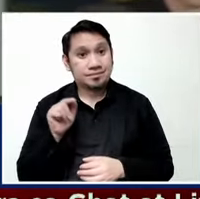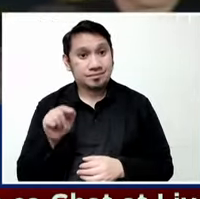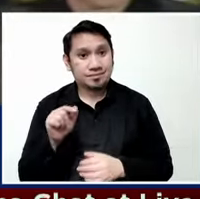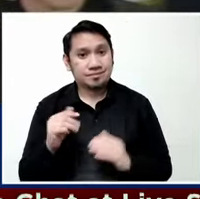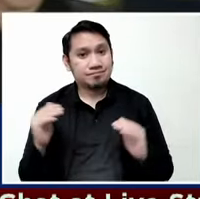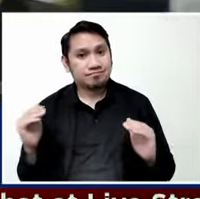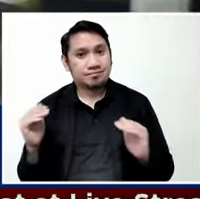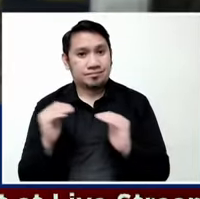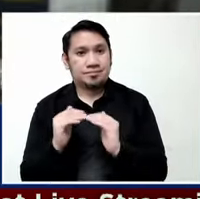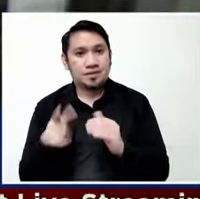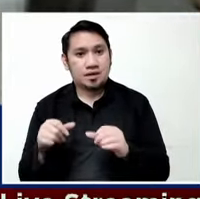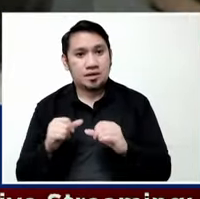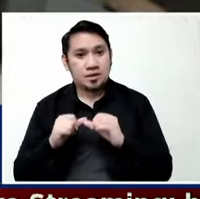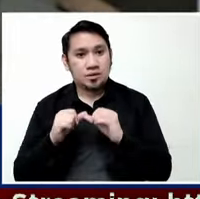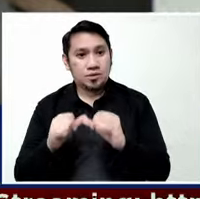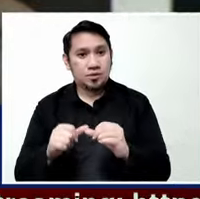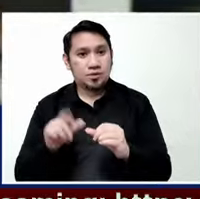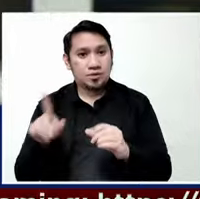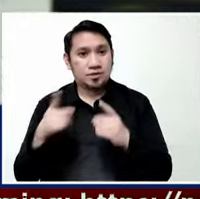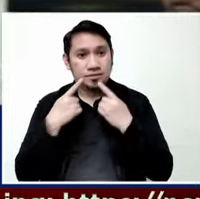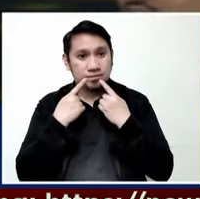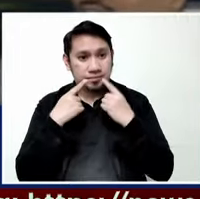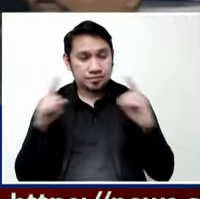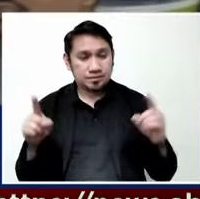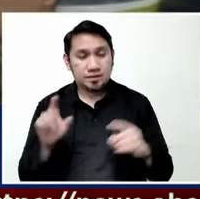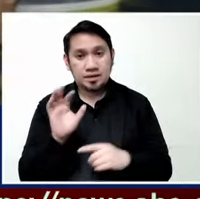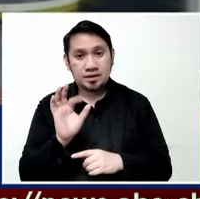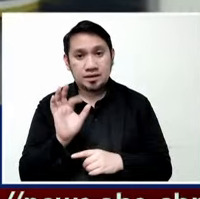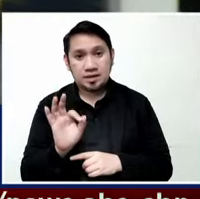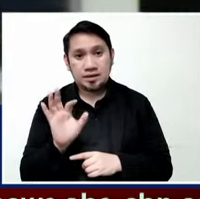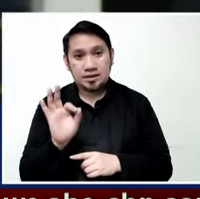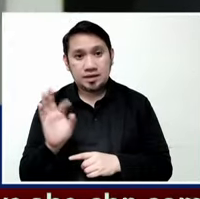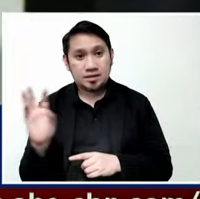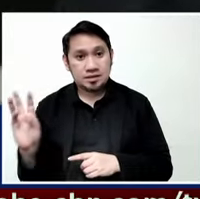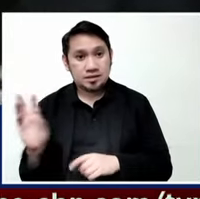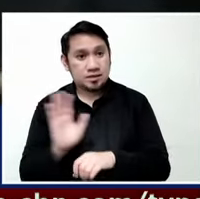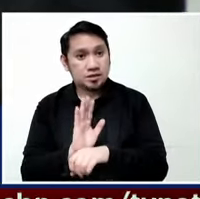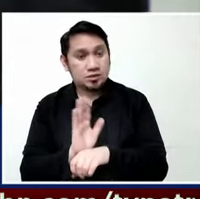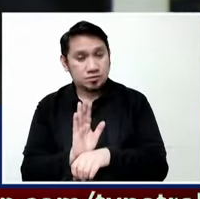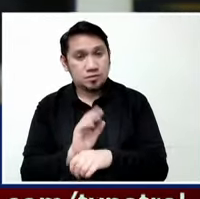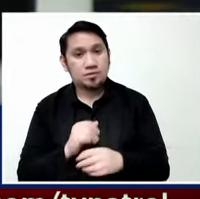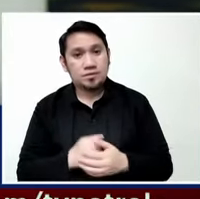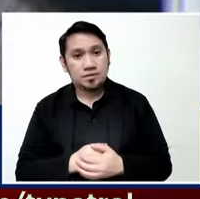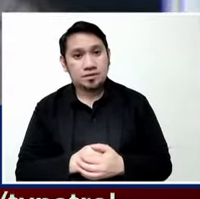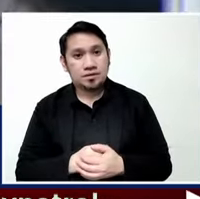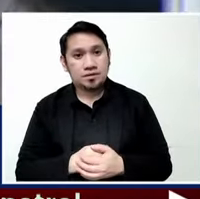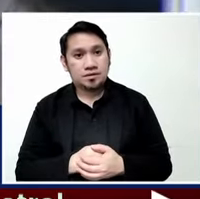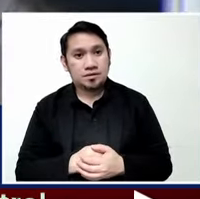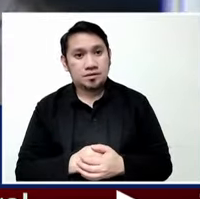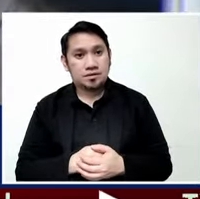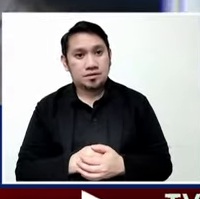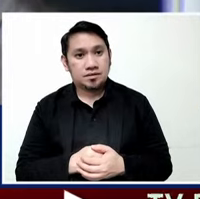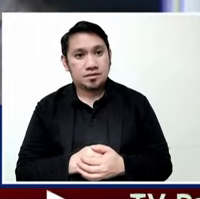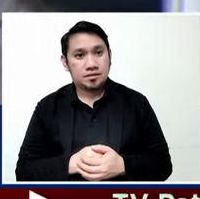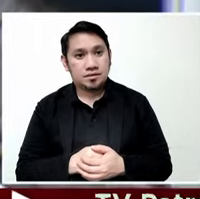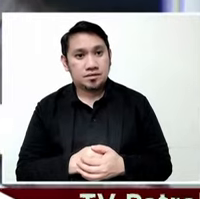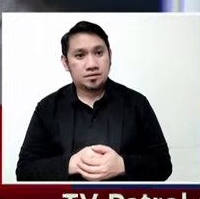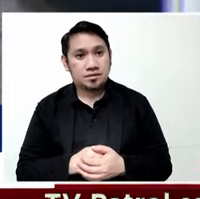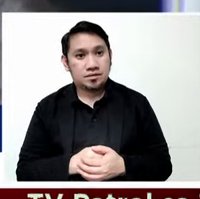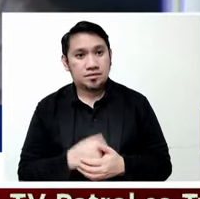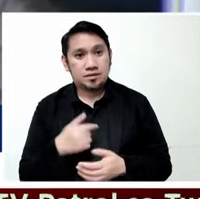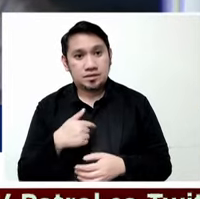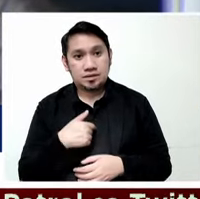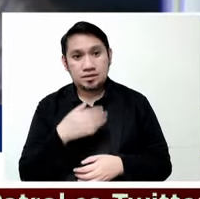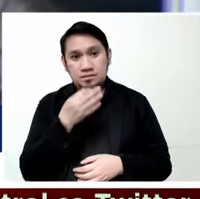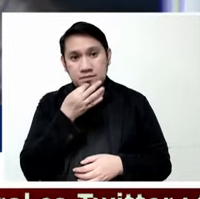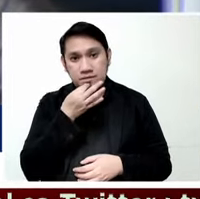at mapagpatuloy ang tagumpay ng 1996 movie na Sa Aking Mga Kamay. That is one of my favorite